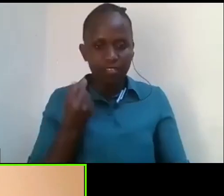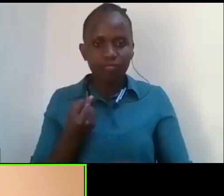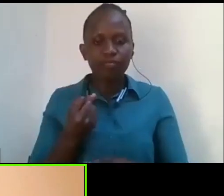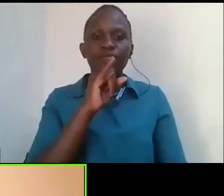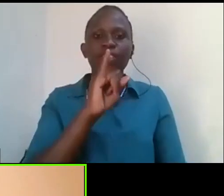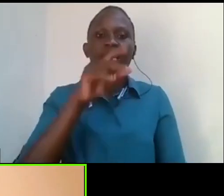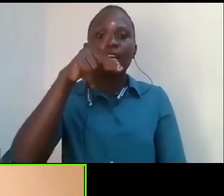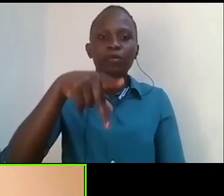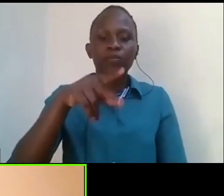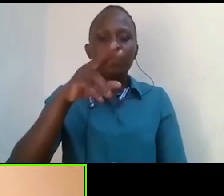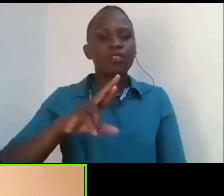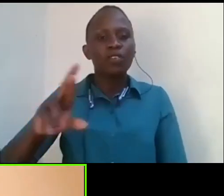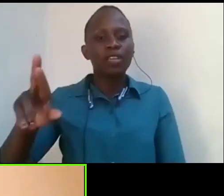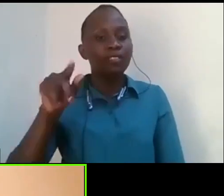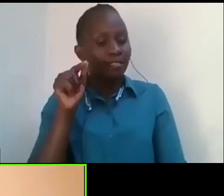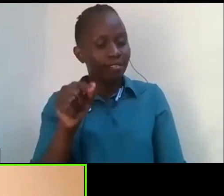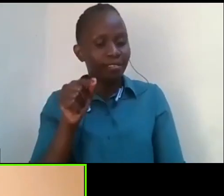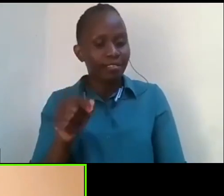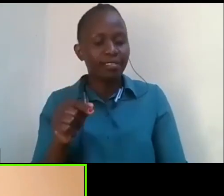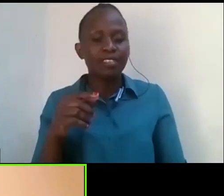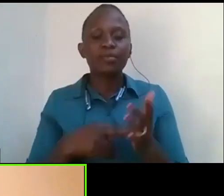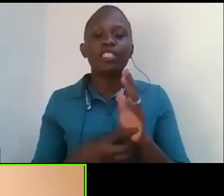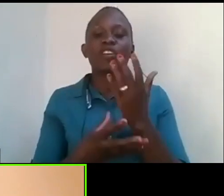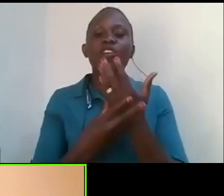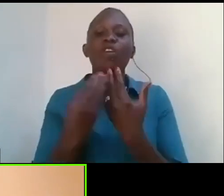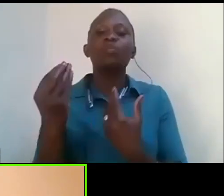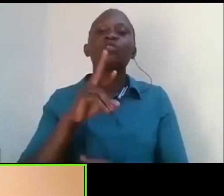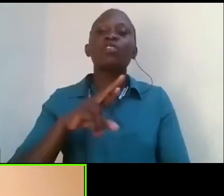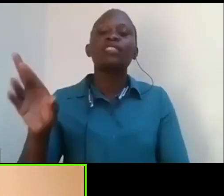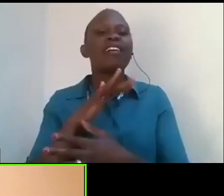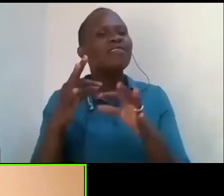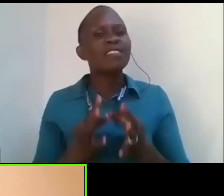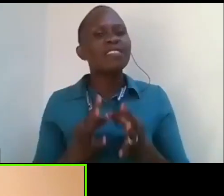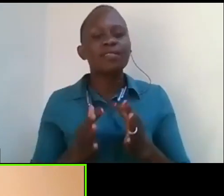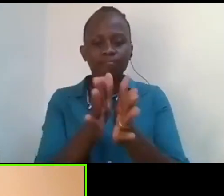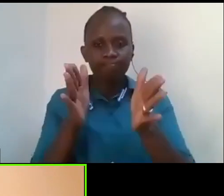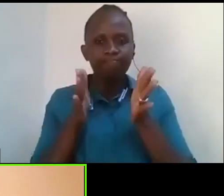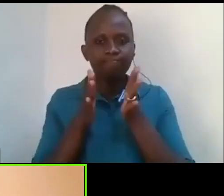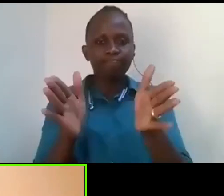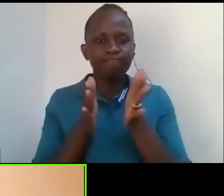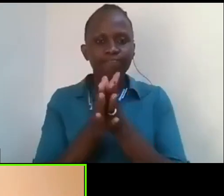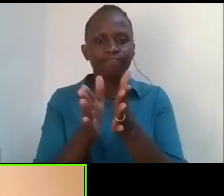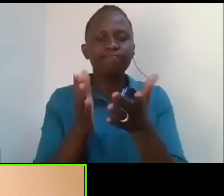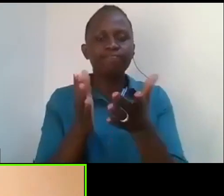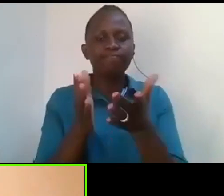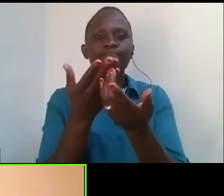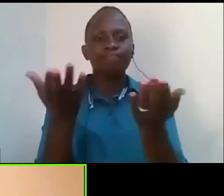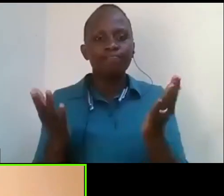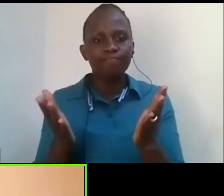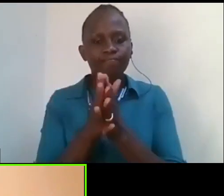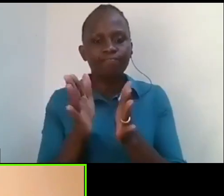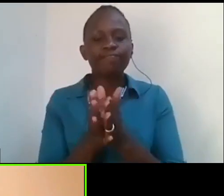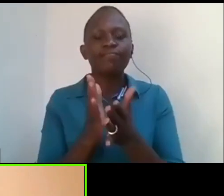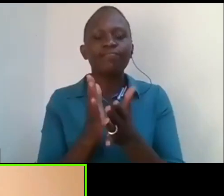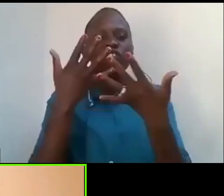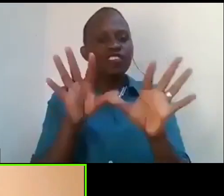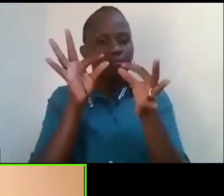copyright. Because whatever every panelist has put in perspective, you have captured and interpreted it in your own